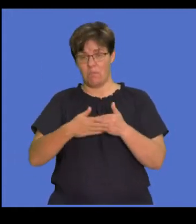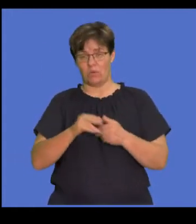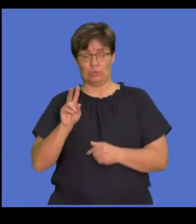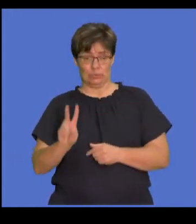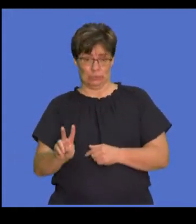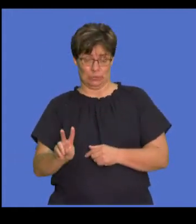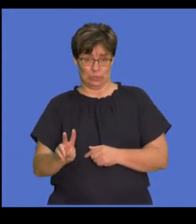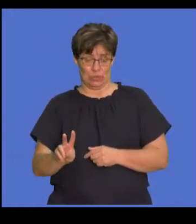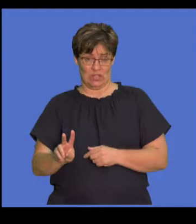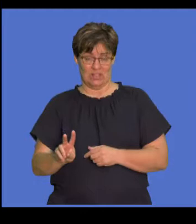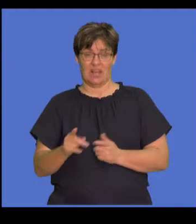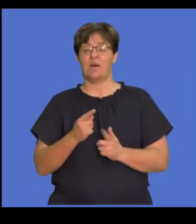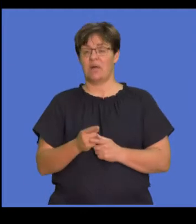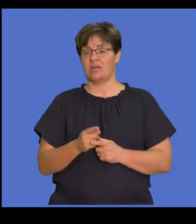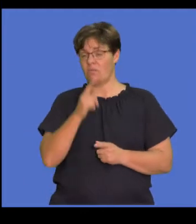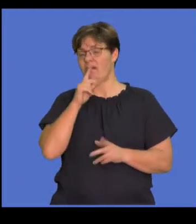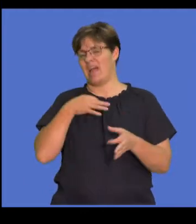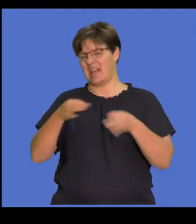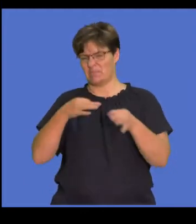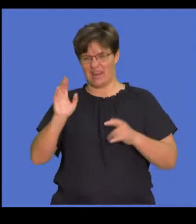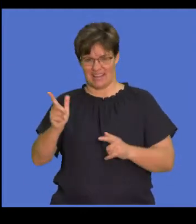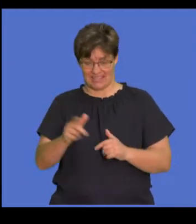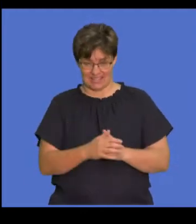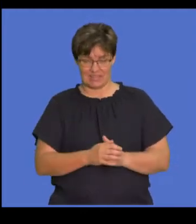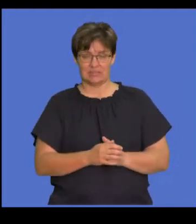special angles, but I will tell you all about them.